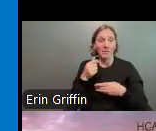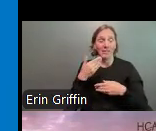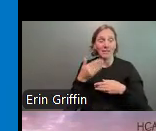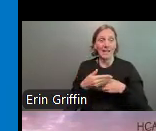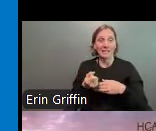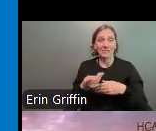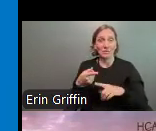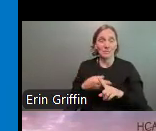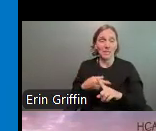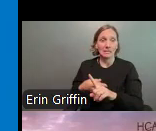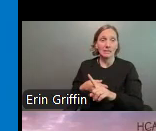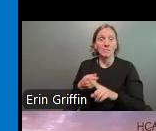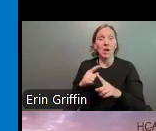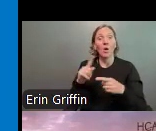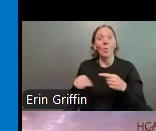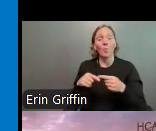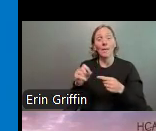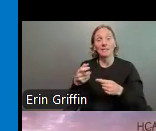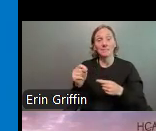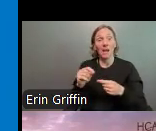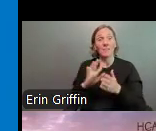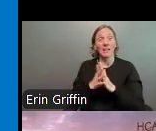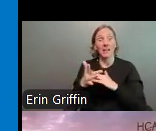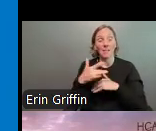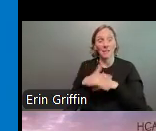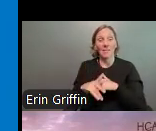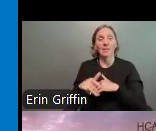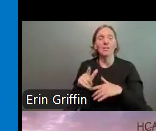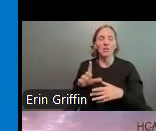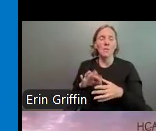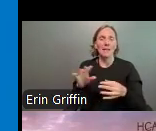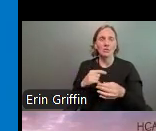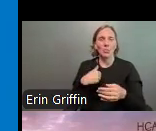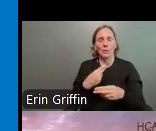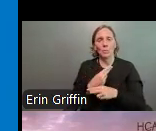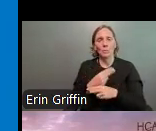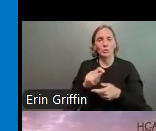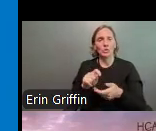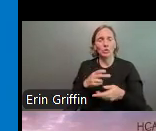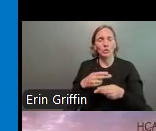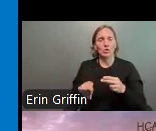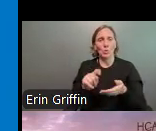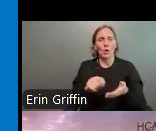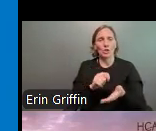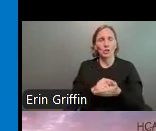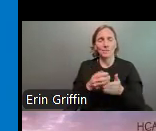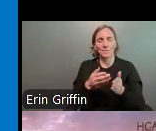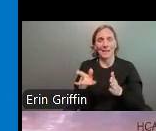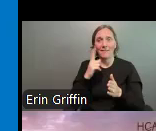as these spots become available and stuff, like you had mentioned, we're using the short-term plan to try to enroll people from the groups that we've identified.